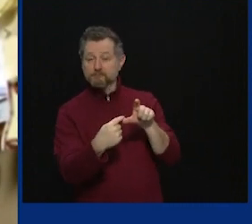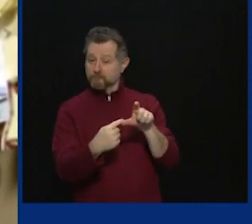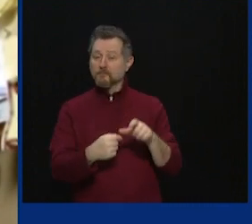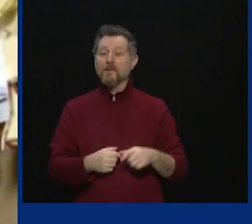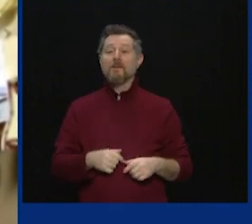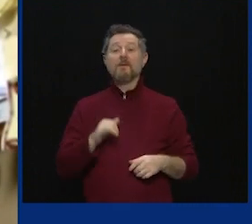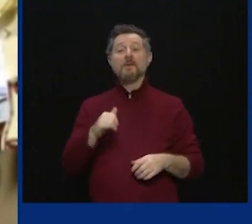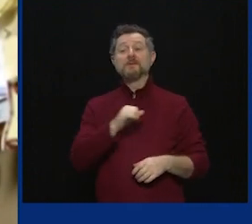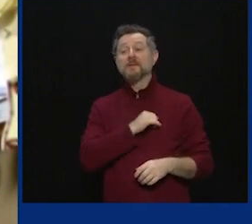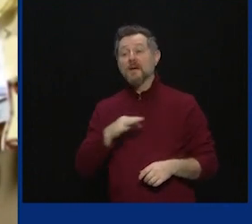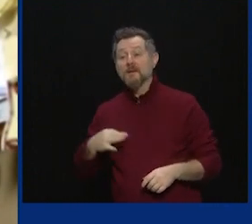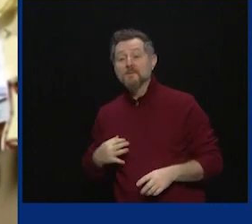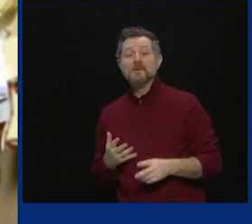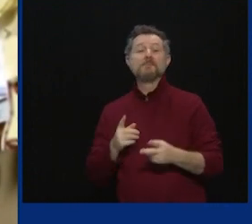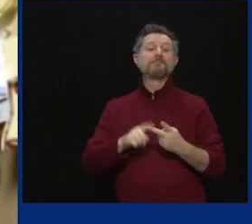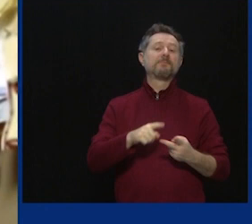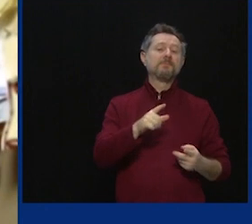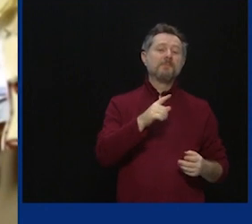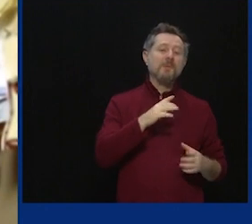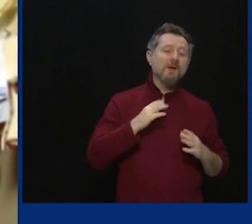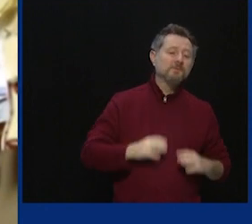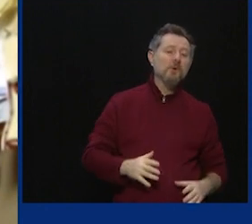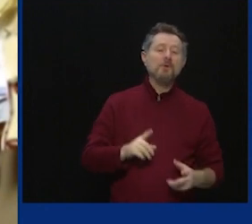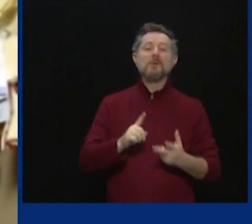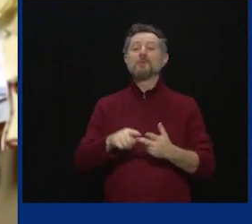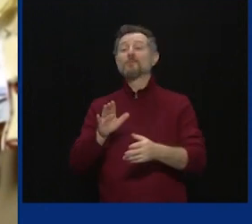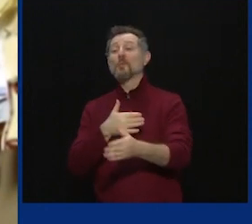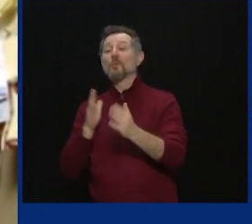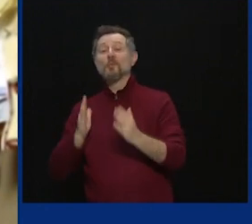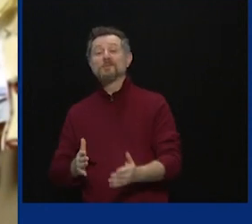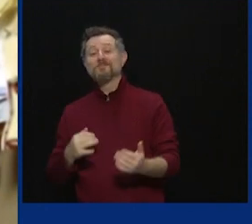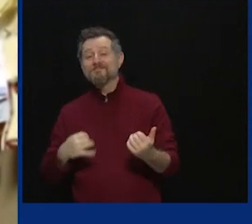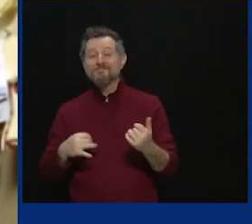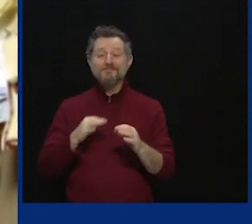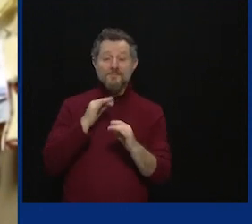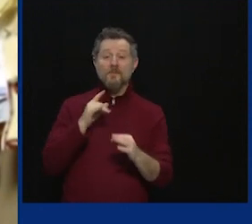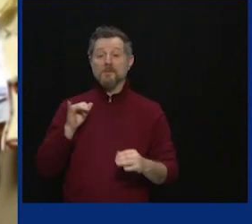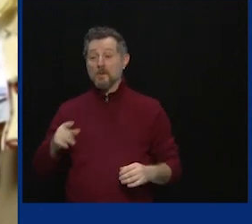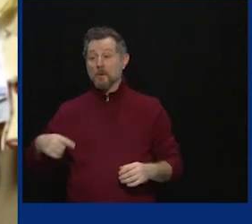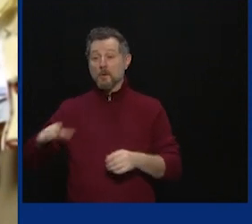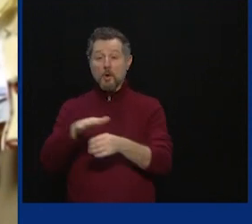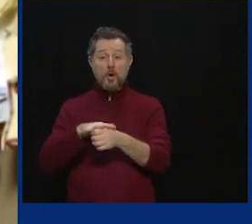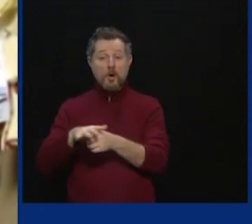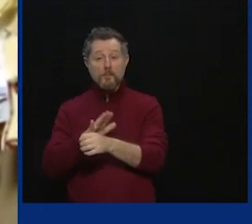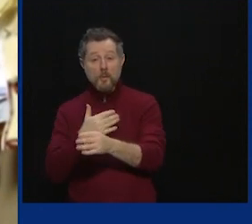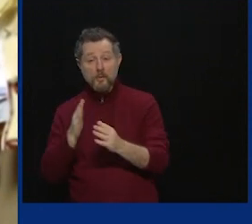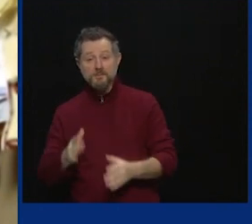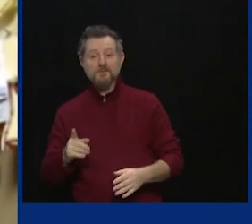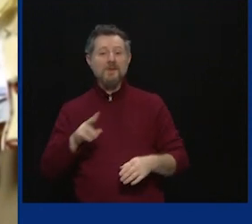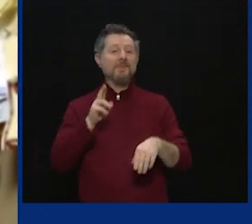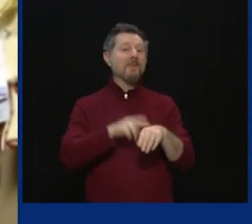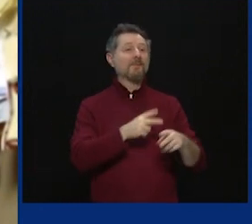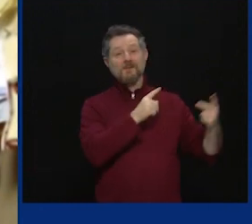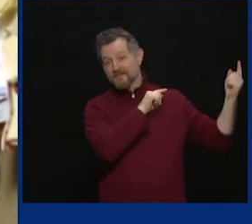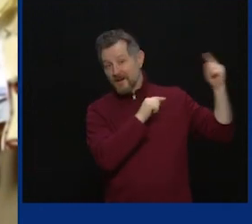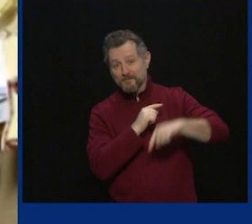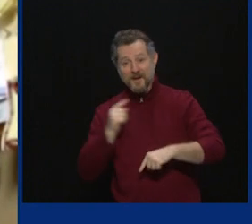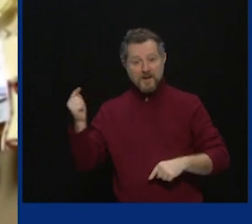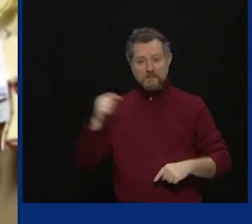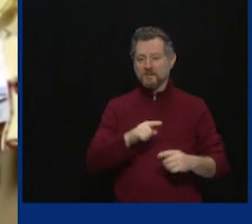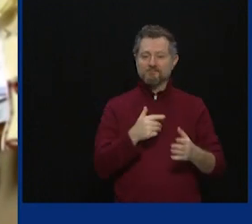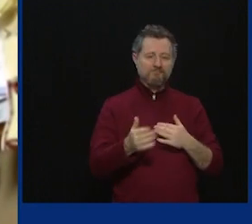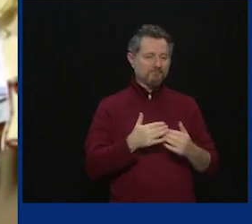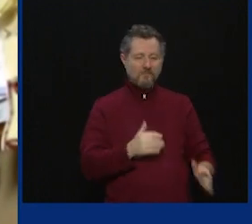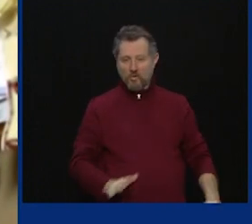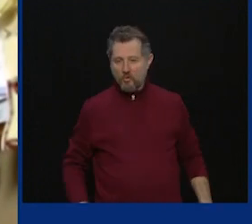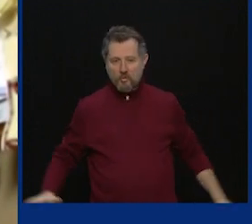customers, certainly, and for all the musicians, both local and national, who play here. And the response has been very, very good. We